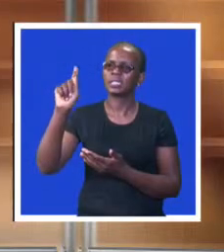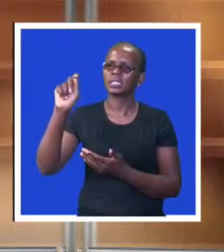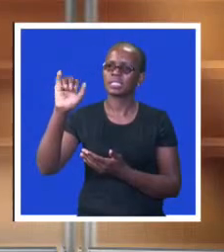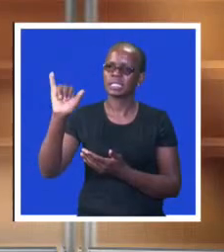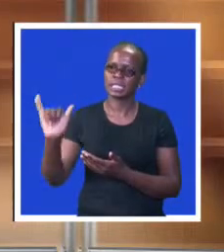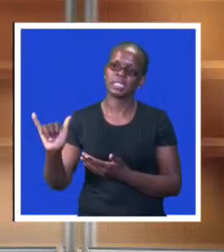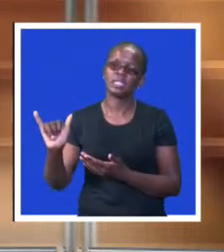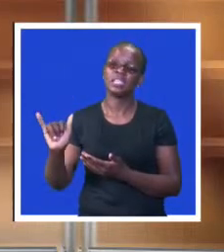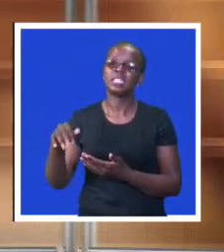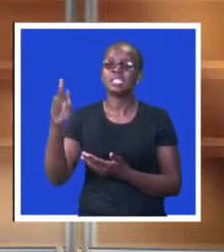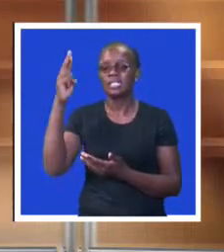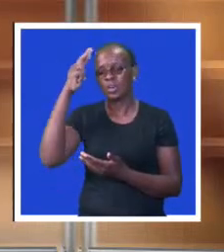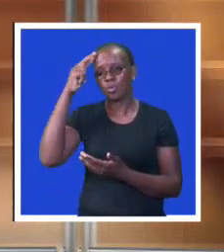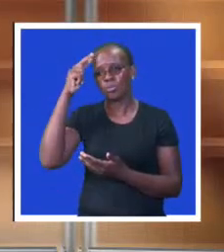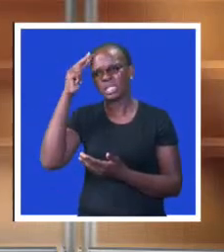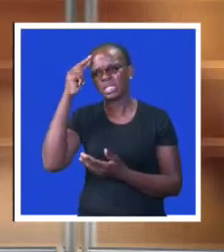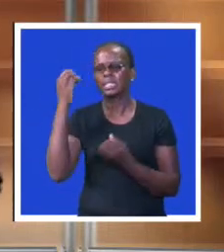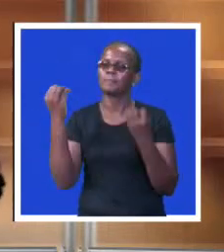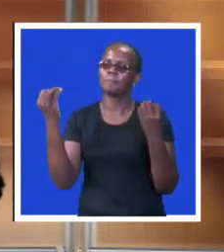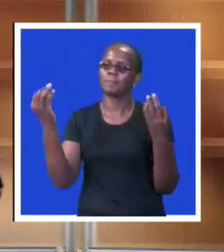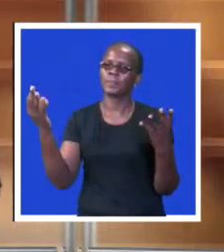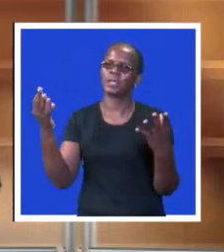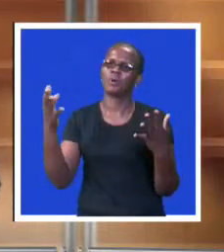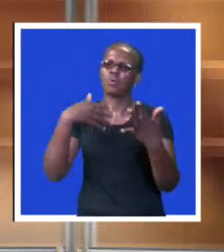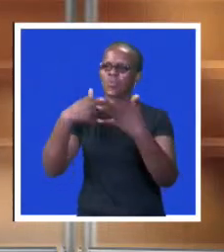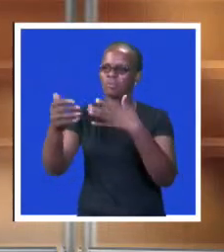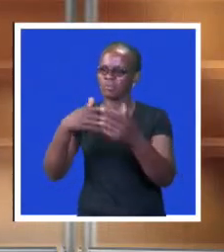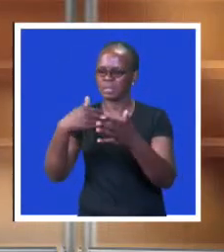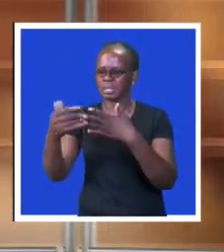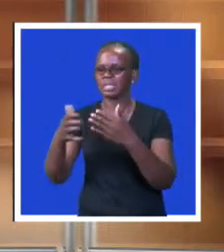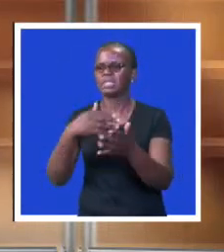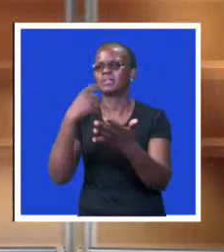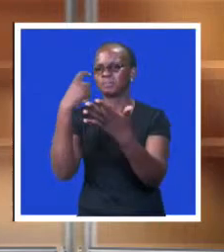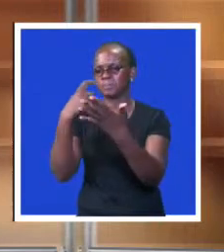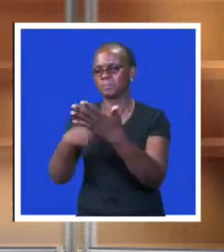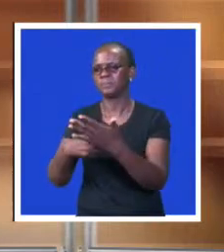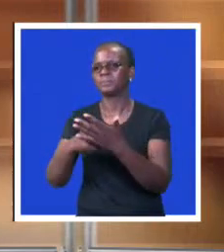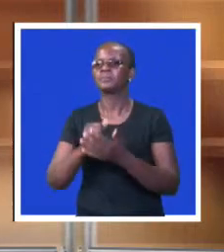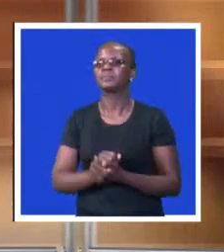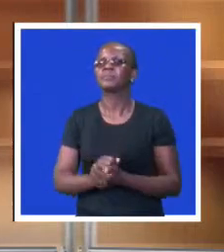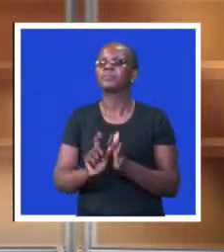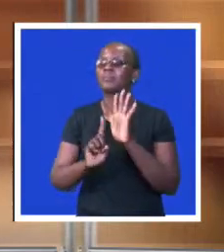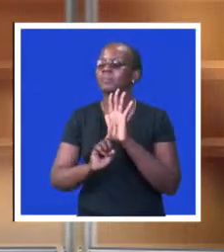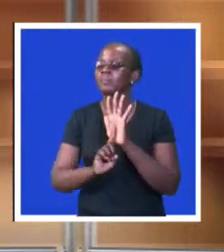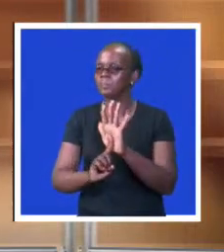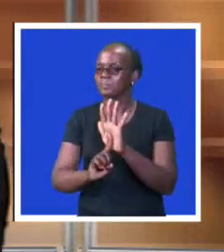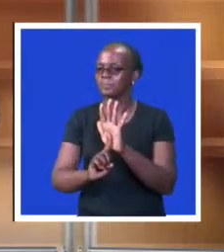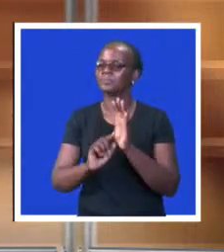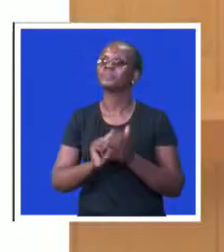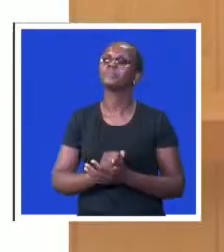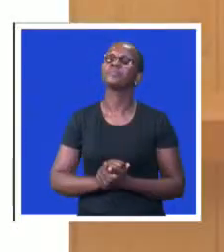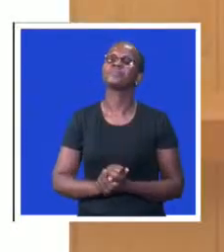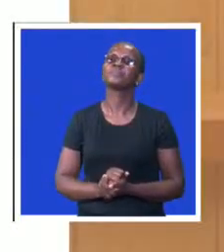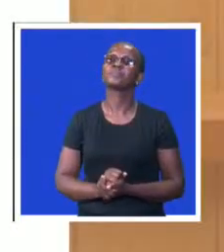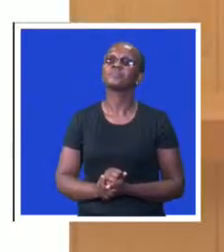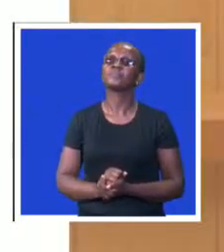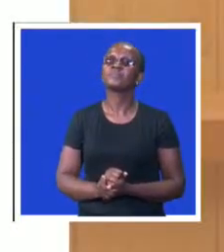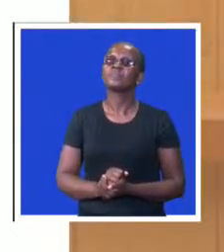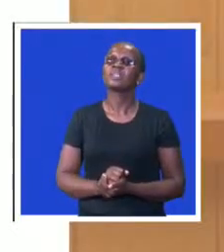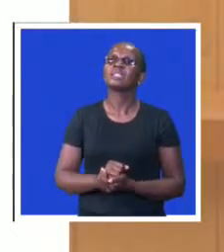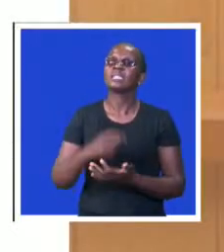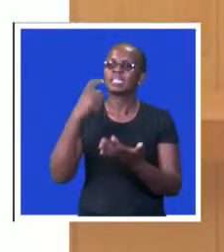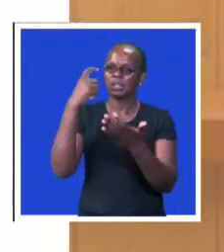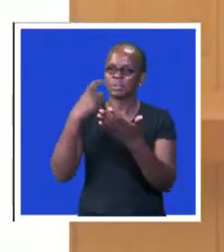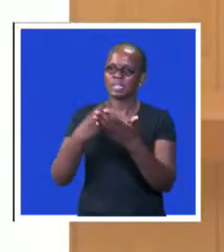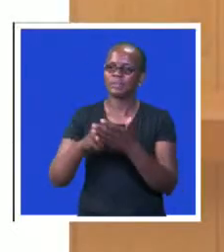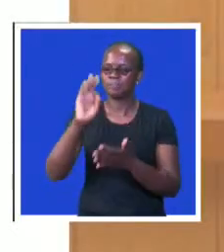number of items that we are going to buy. Here is an example. We are going to buy